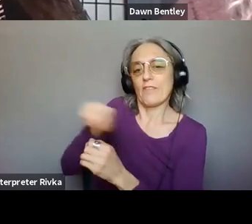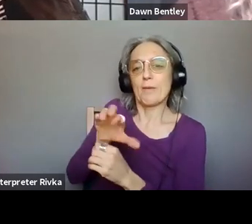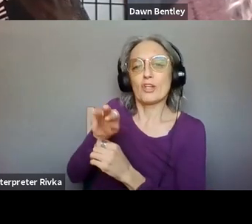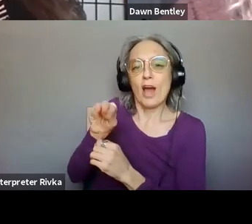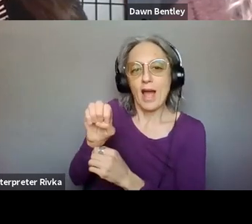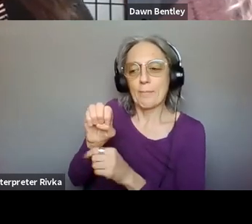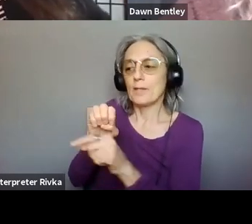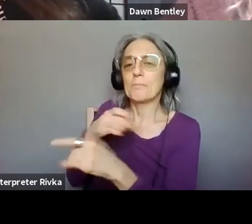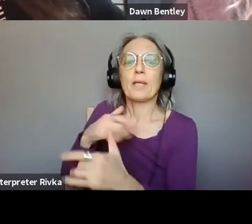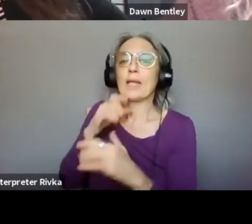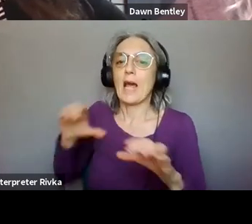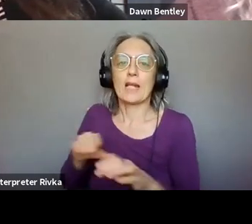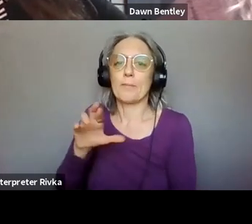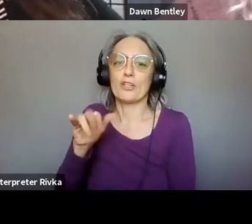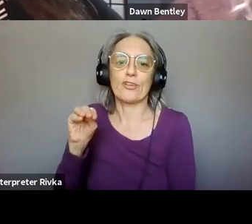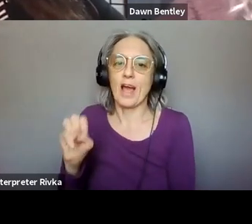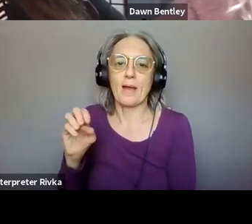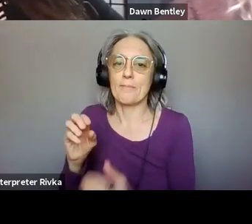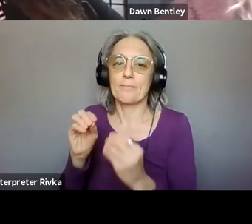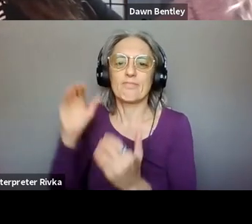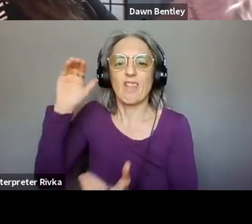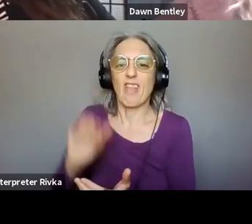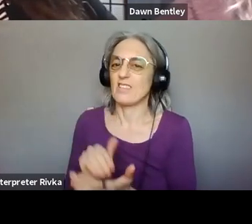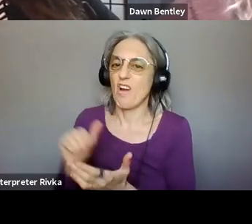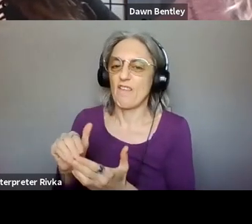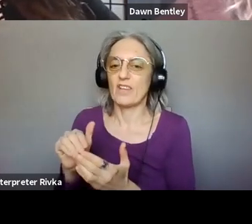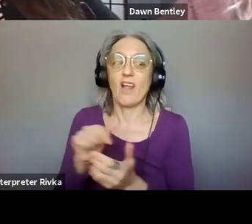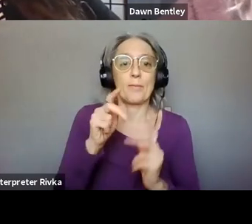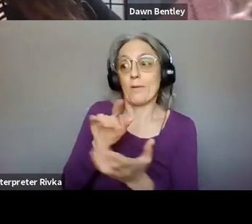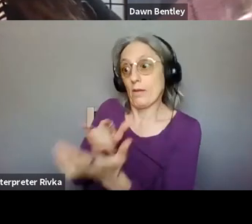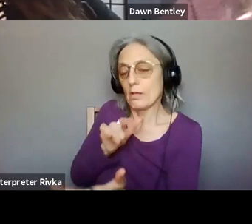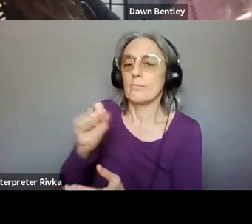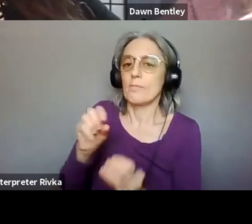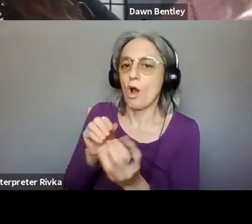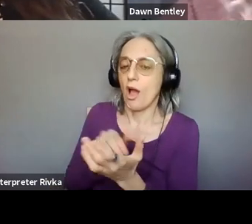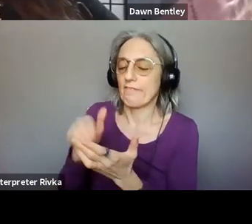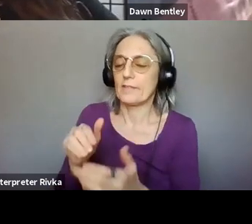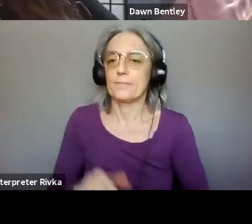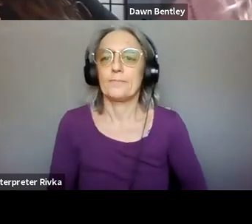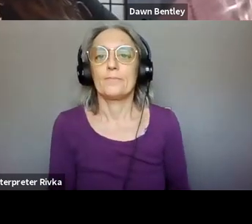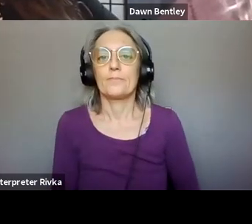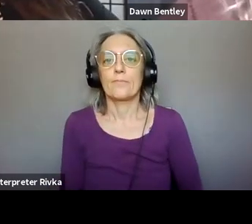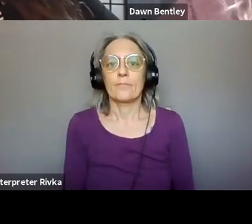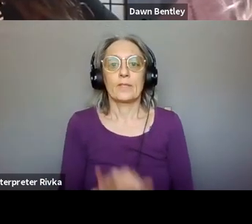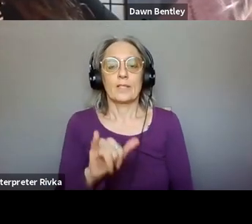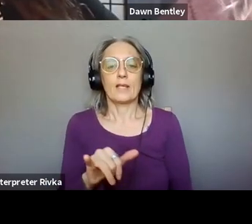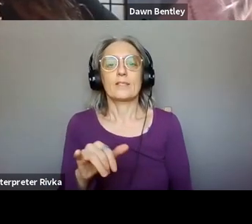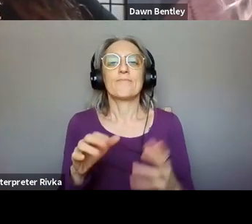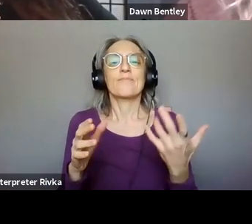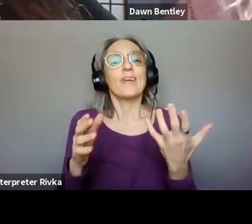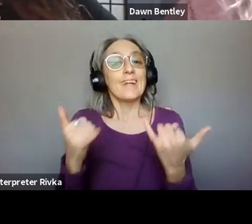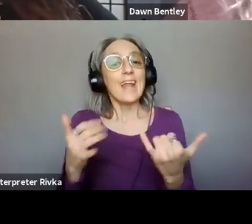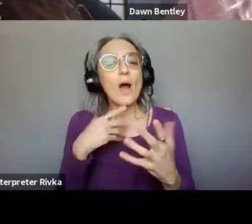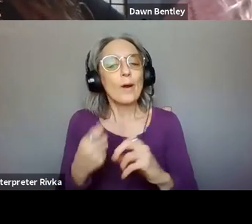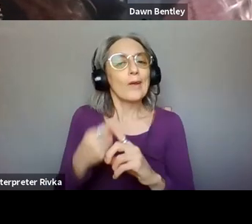of crime. And that's a really good point to make, especially with discussing this. I'm going to actually go off script a little bit, and